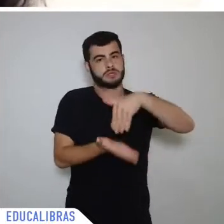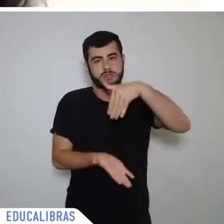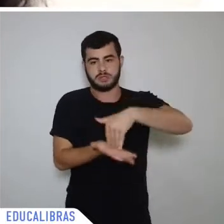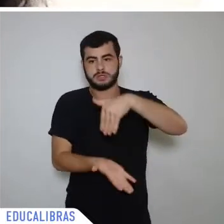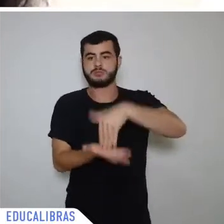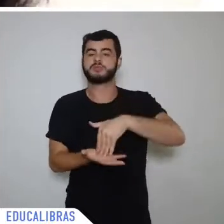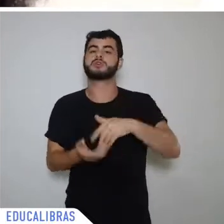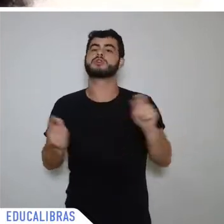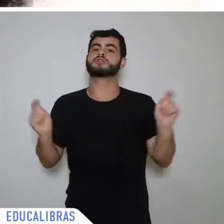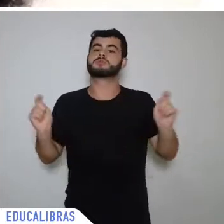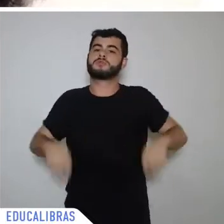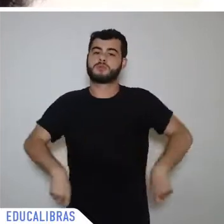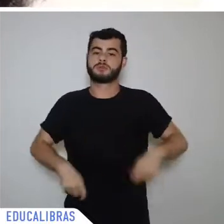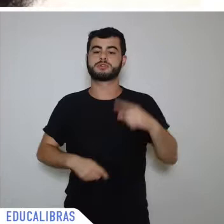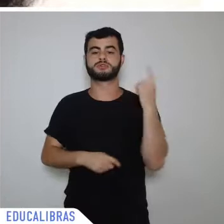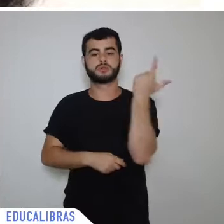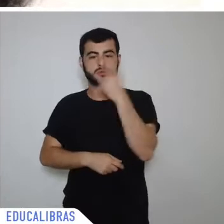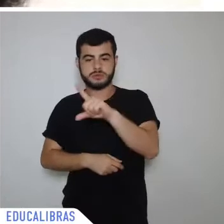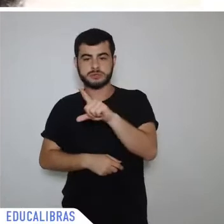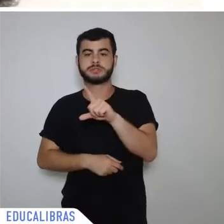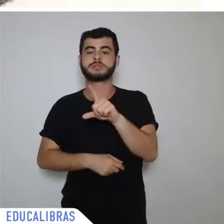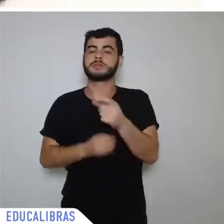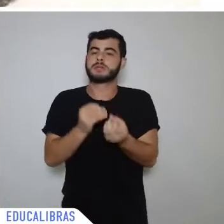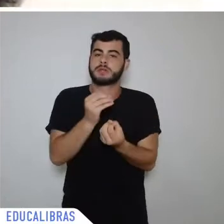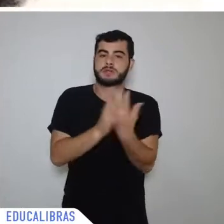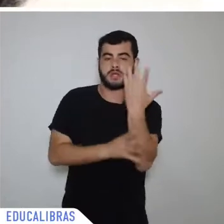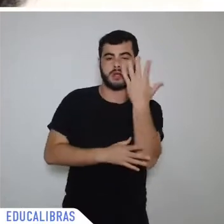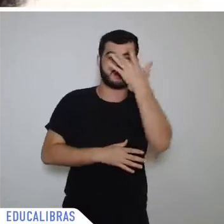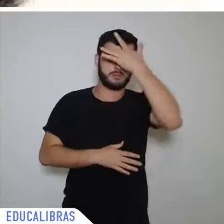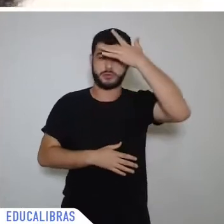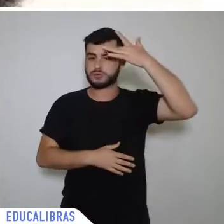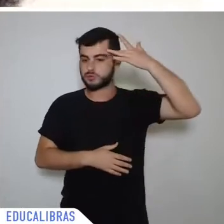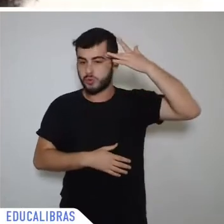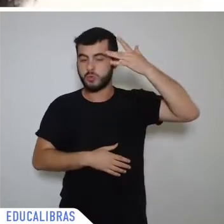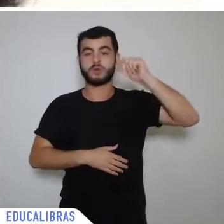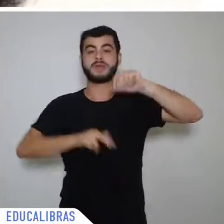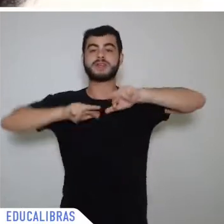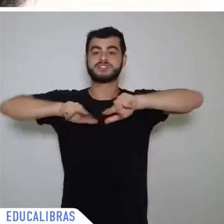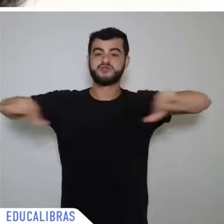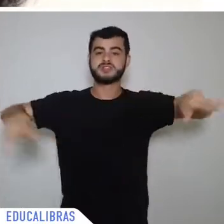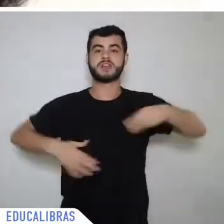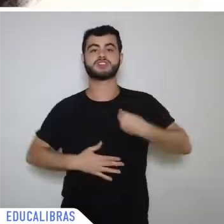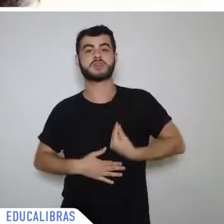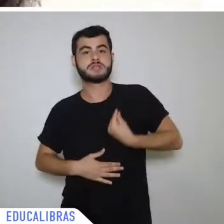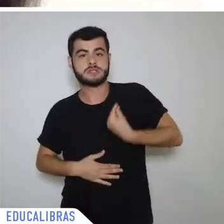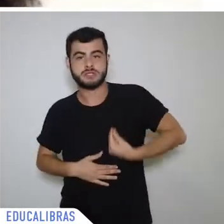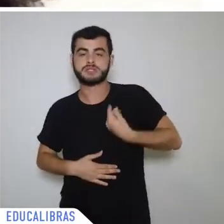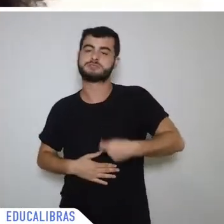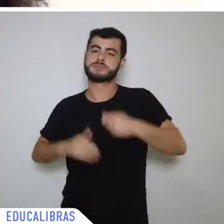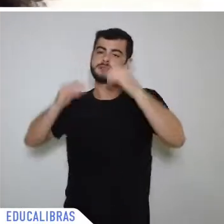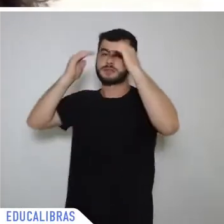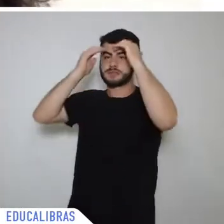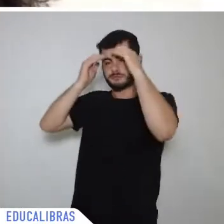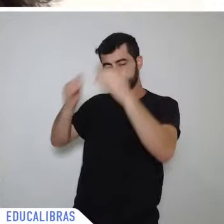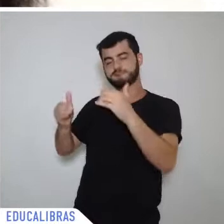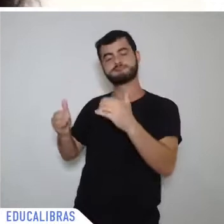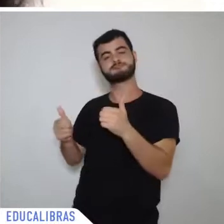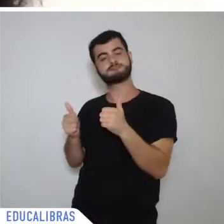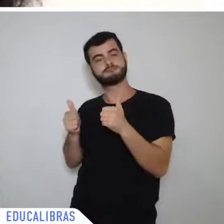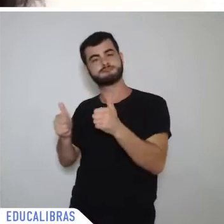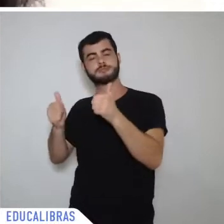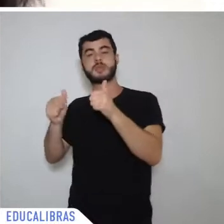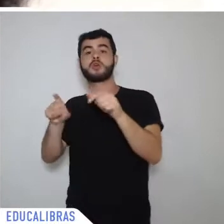the closest levels possible, so that we can generate the idea that diversity exists and this has